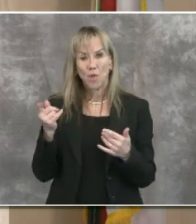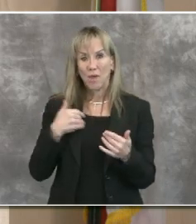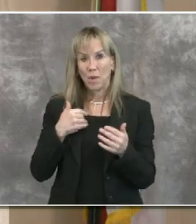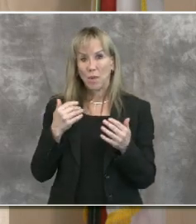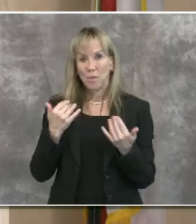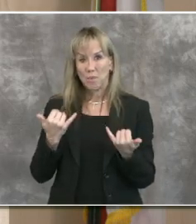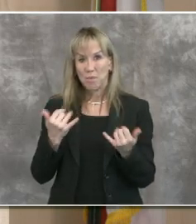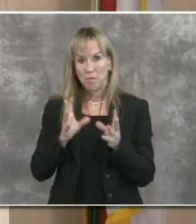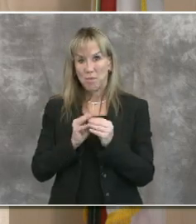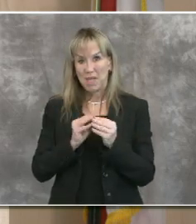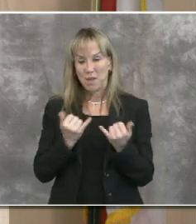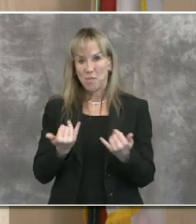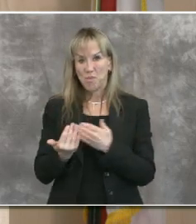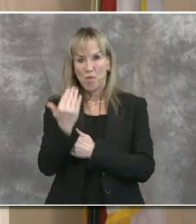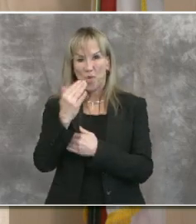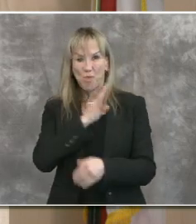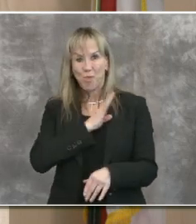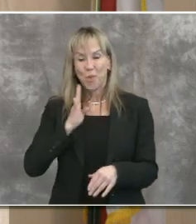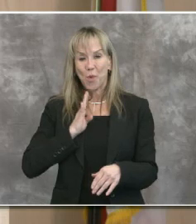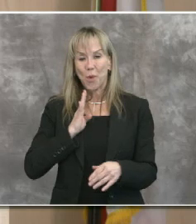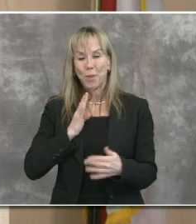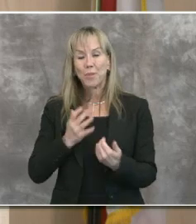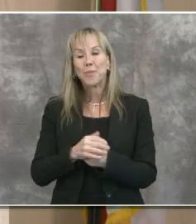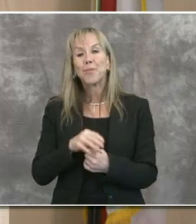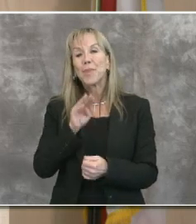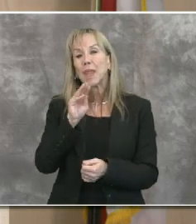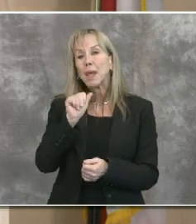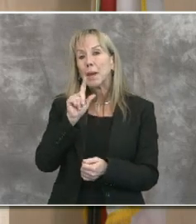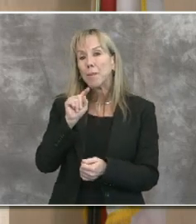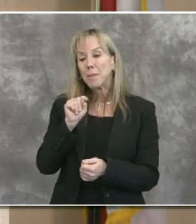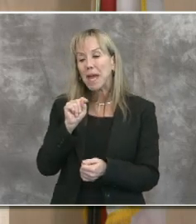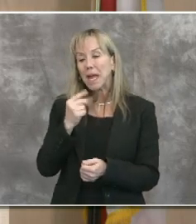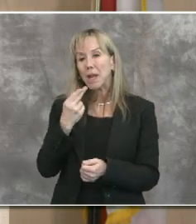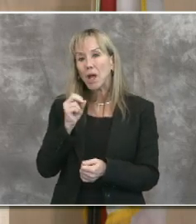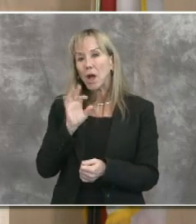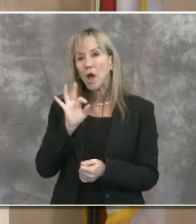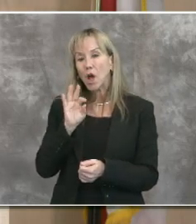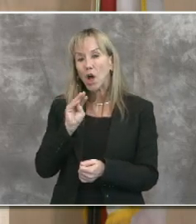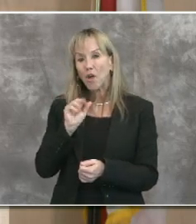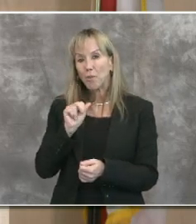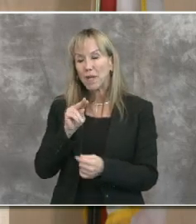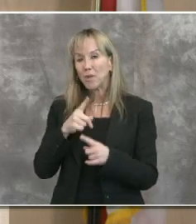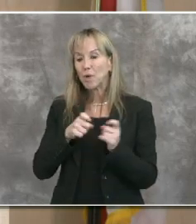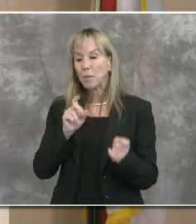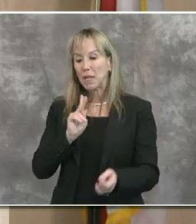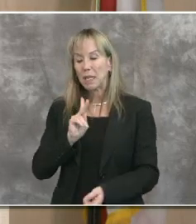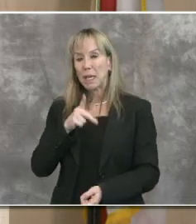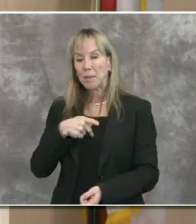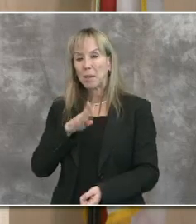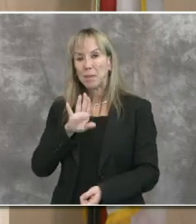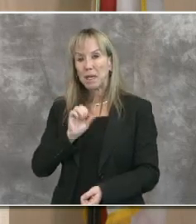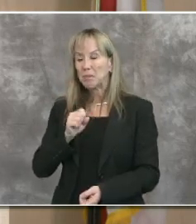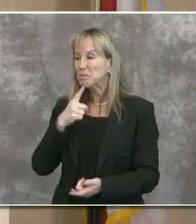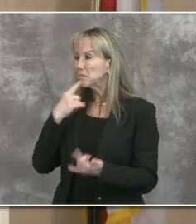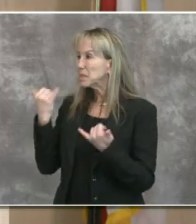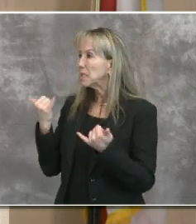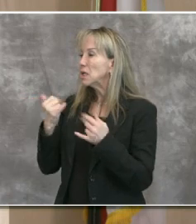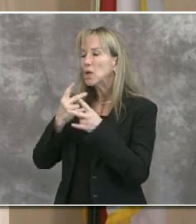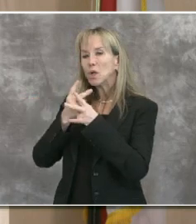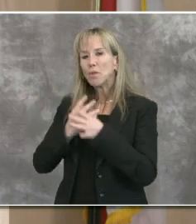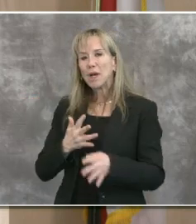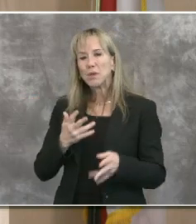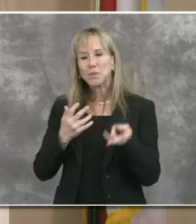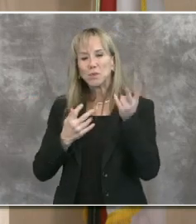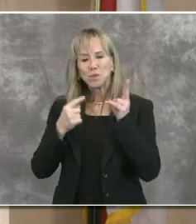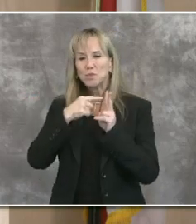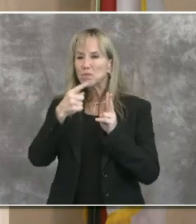morning. So this is from Matt Hoffman with KPBS. At today's board meeting, supervisors Jim Desmond and Kristen Gaspar pushed to